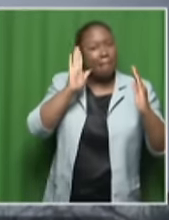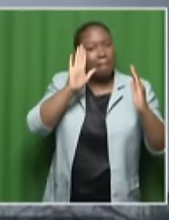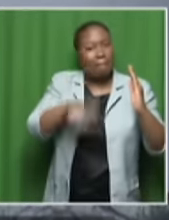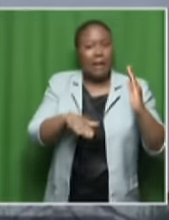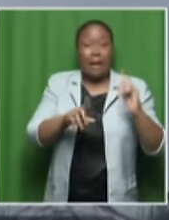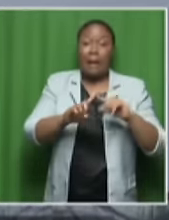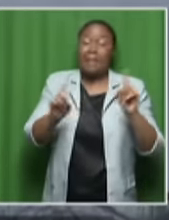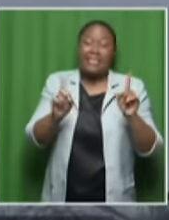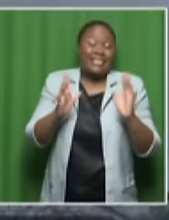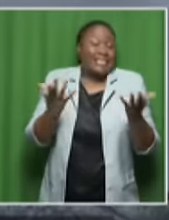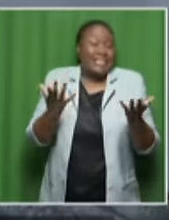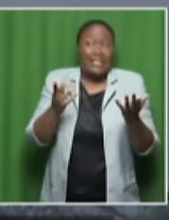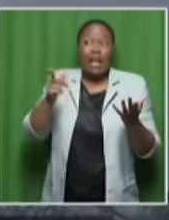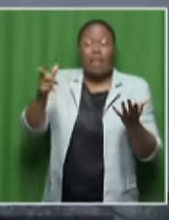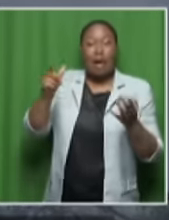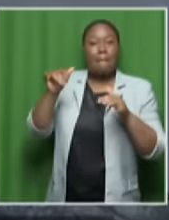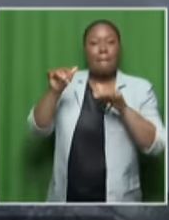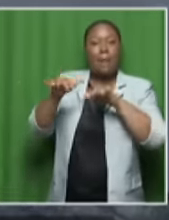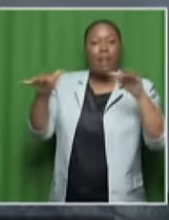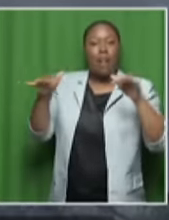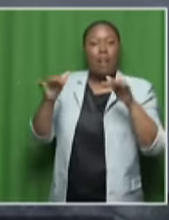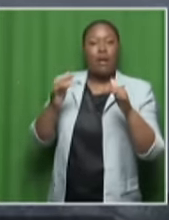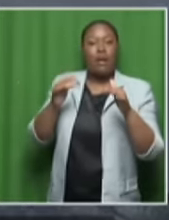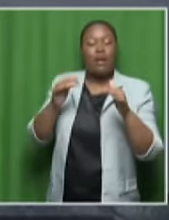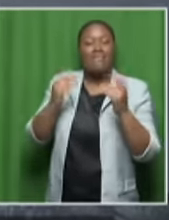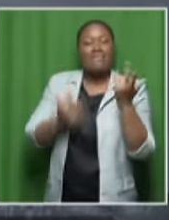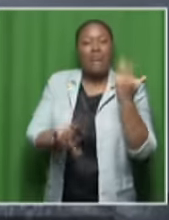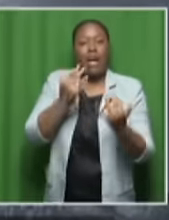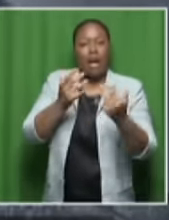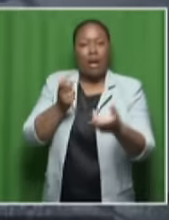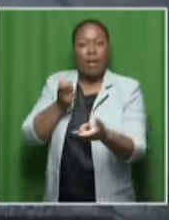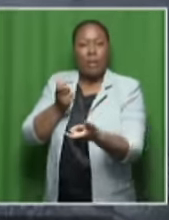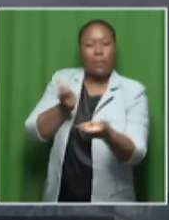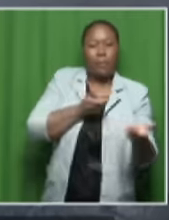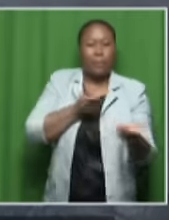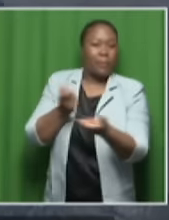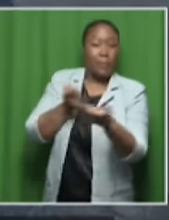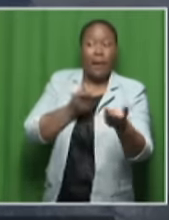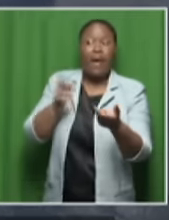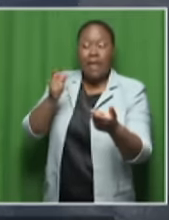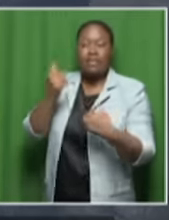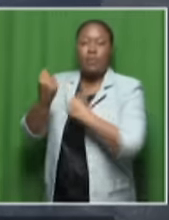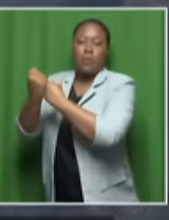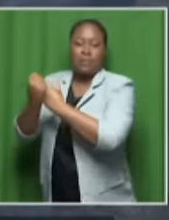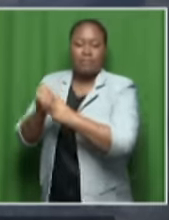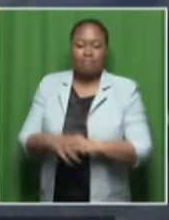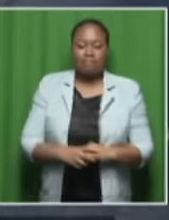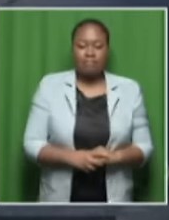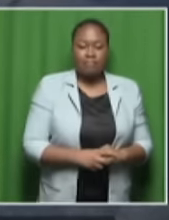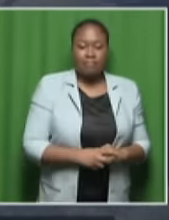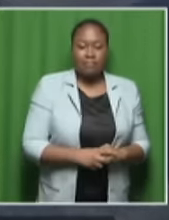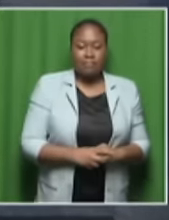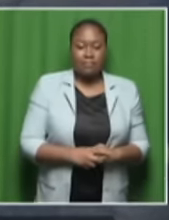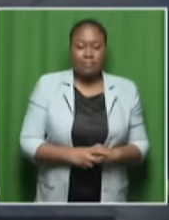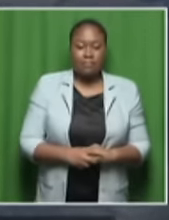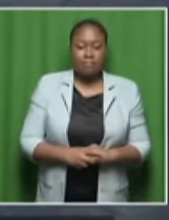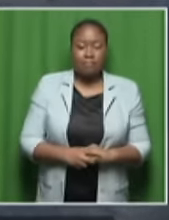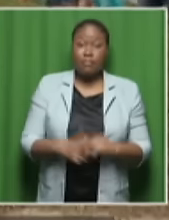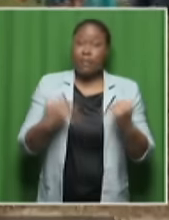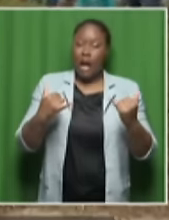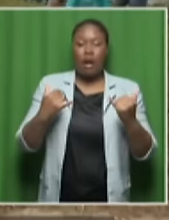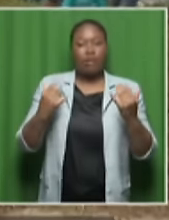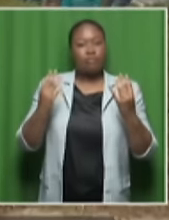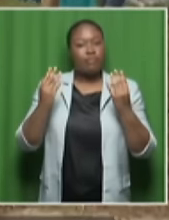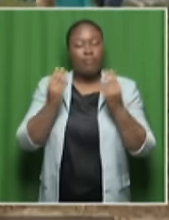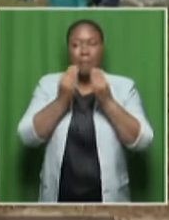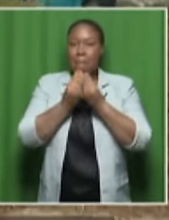experts. Several difficult days still lie ahead. We're not in the clear yet. We predict that